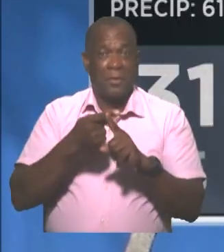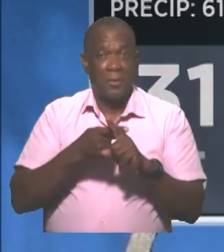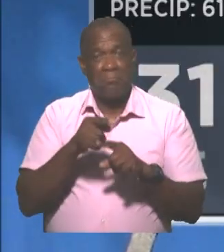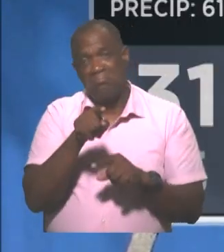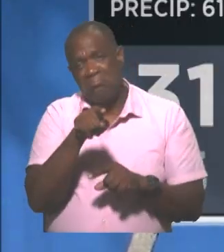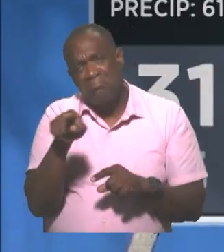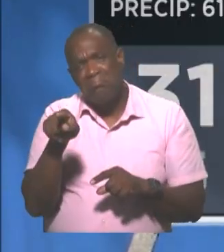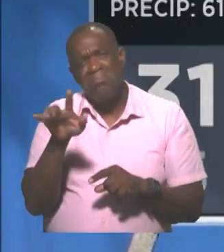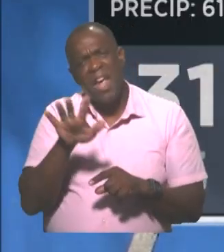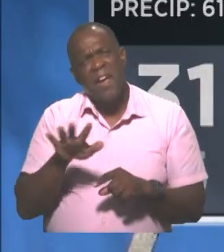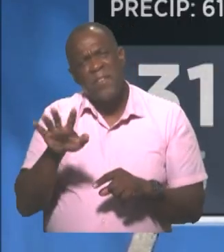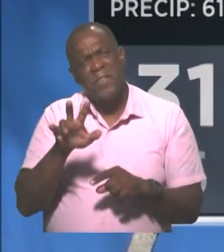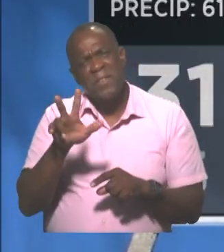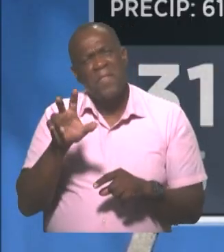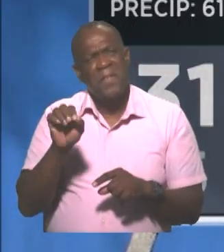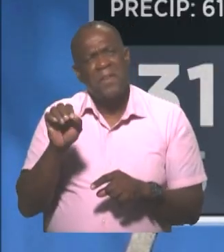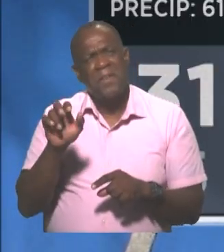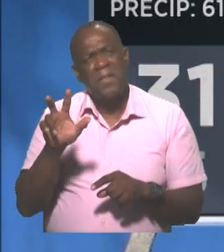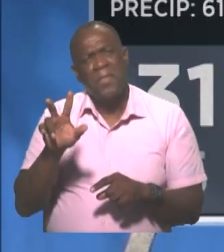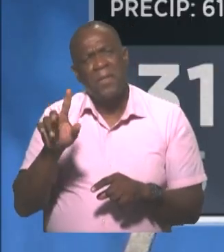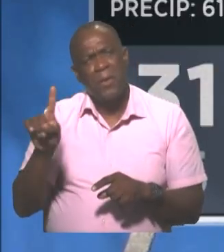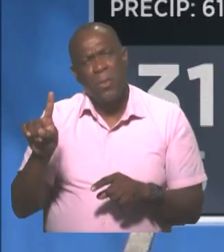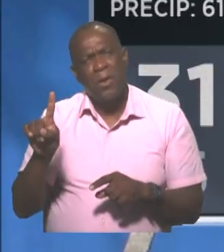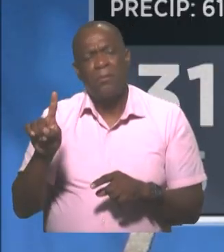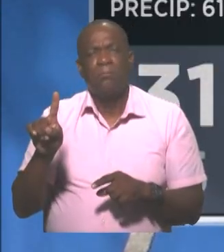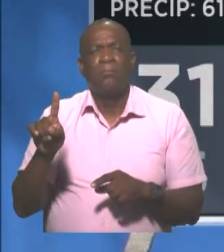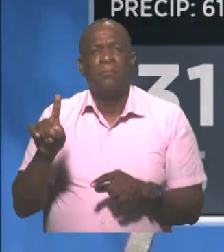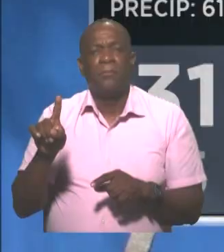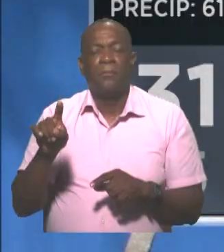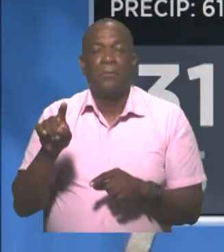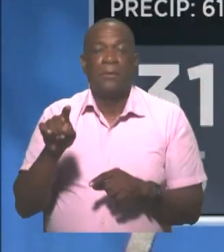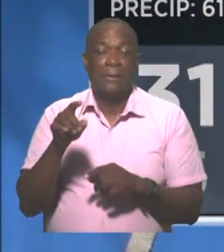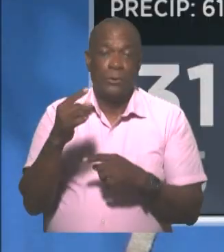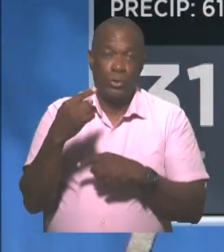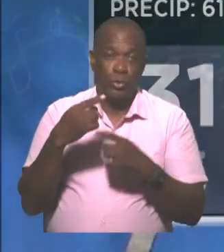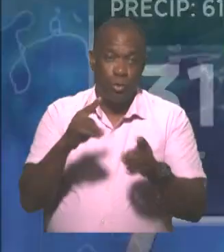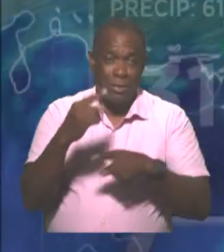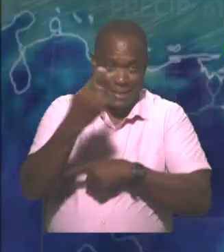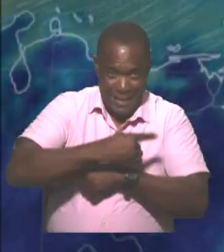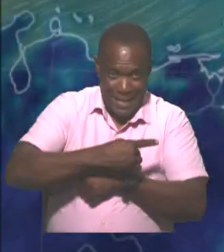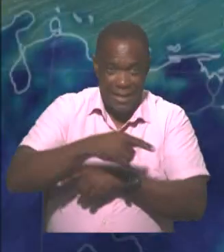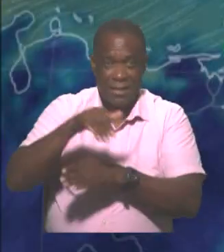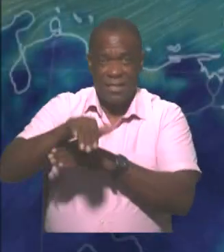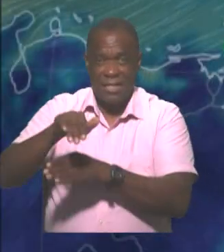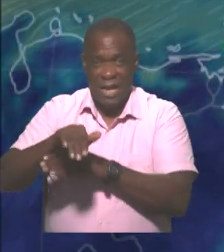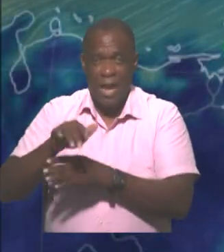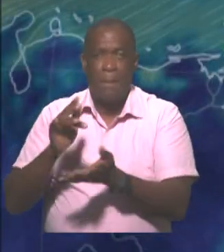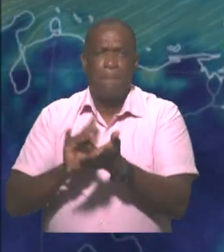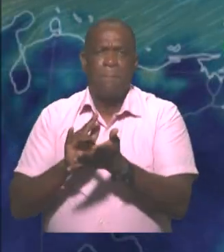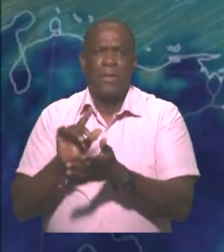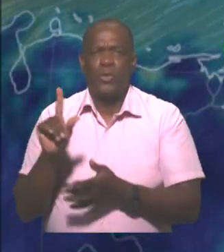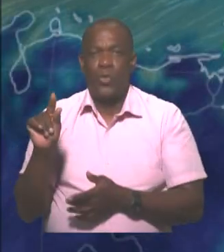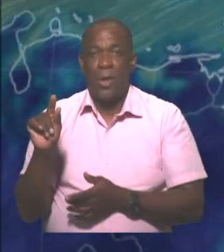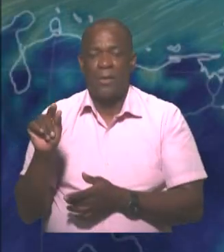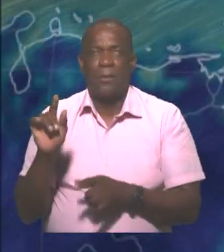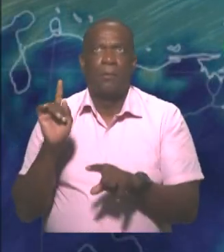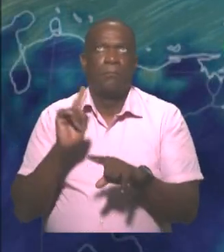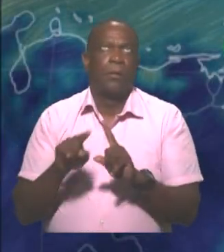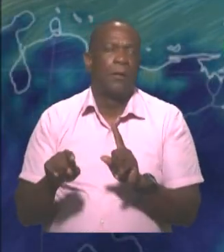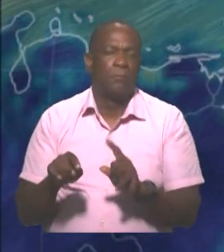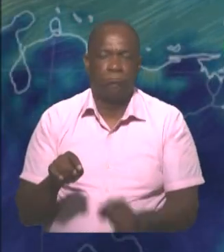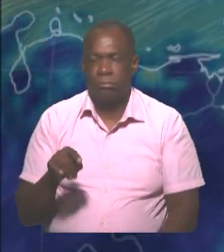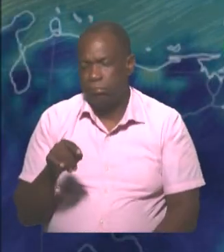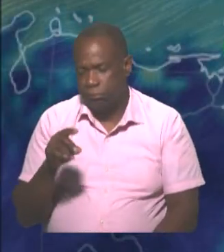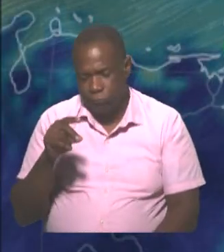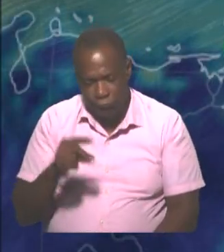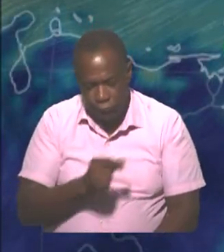the 30s in the daytime and around the mid-20s during the nighttime. Now, what will come up is some Saharan dust. Unfortunately, we have a